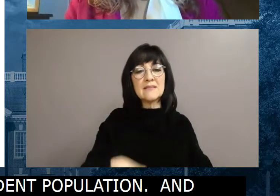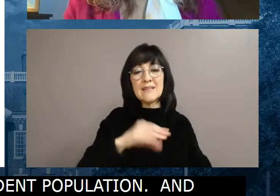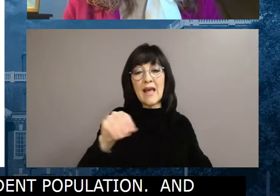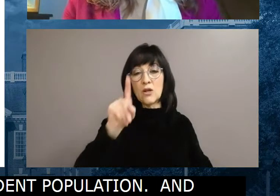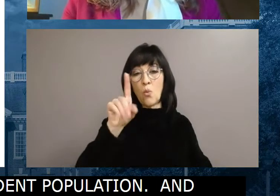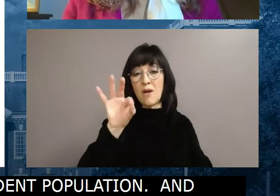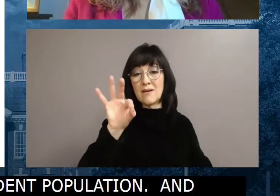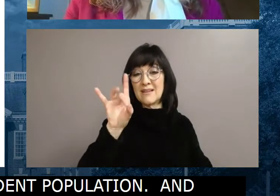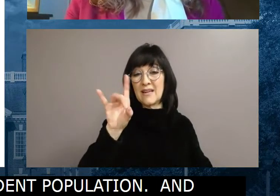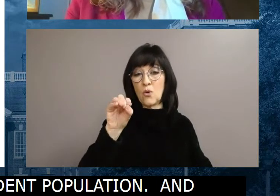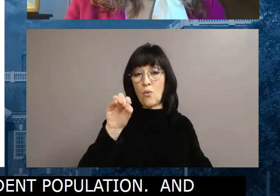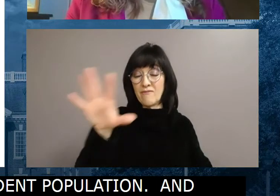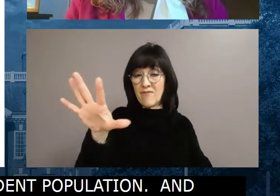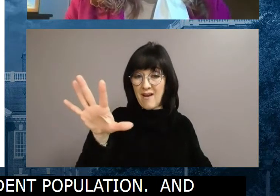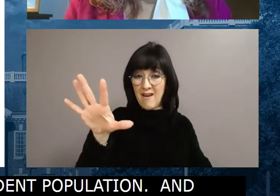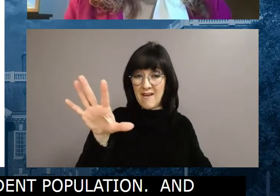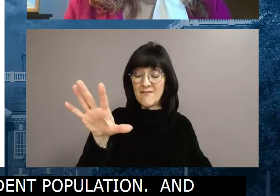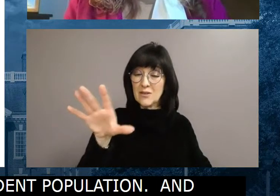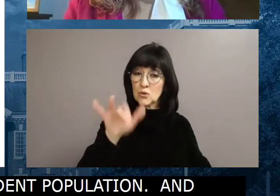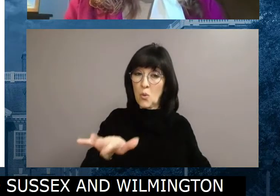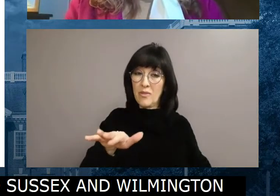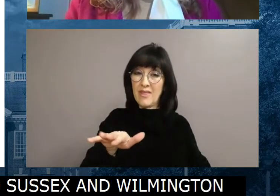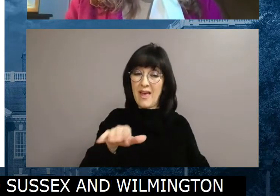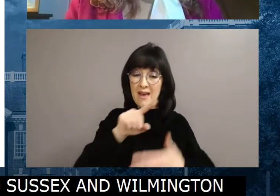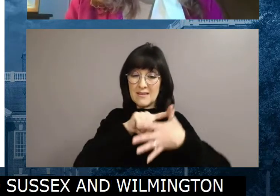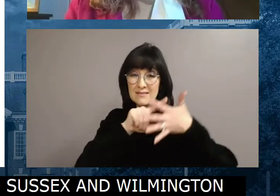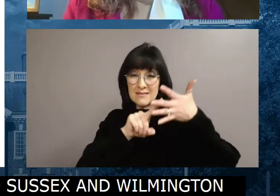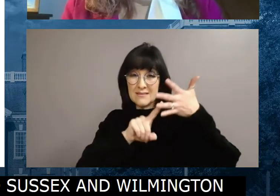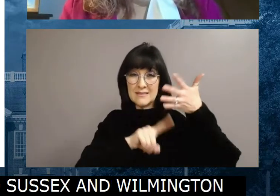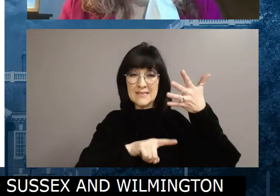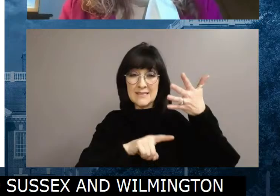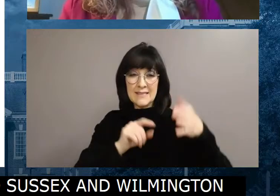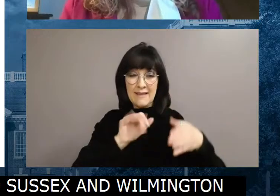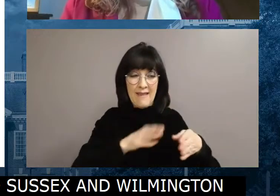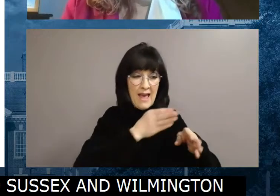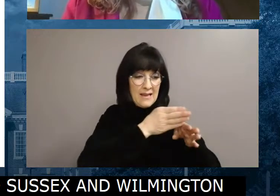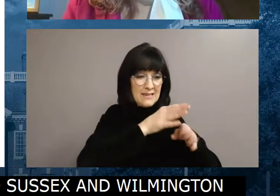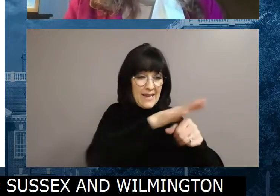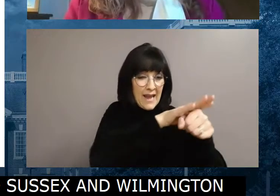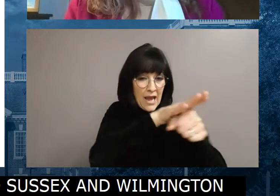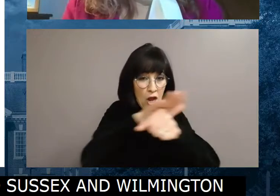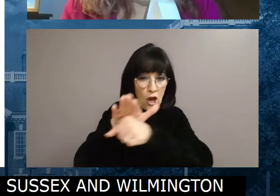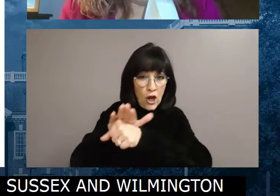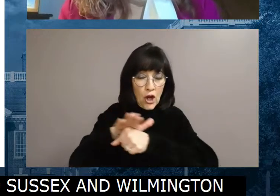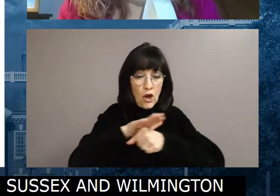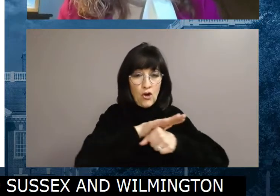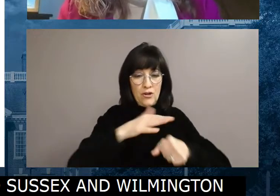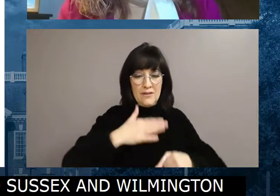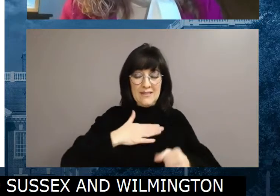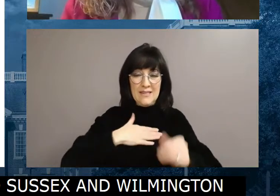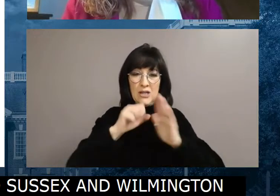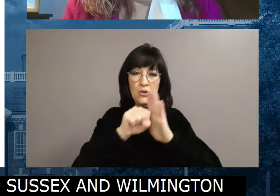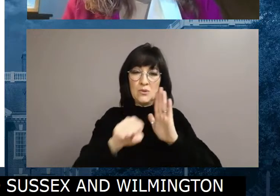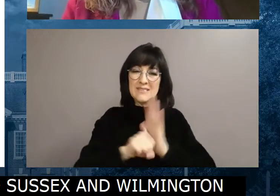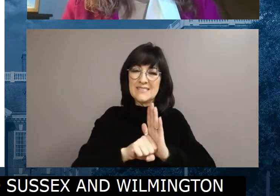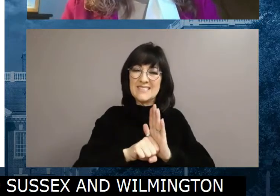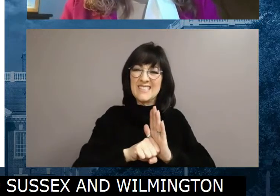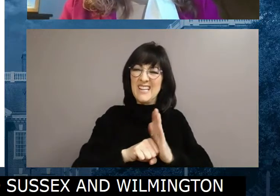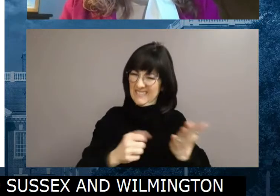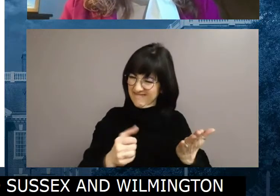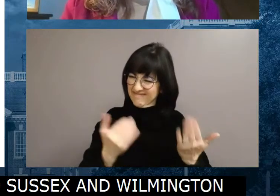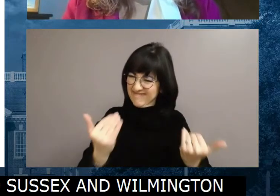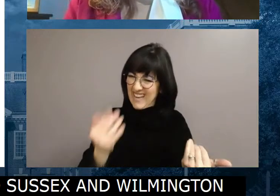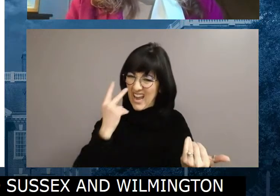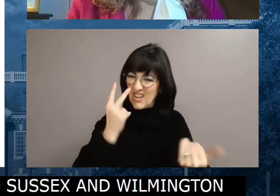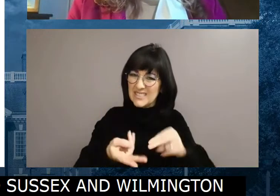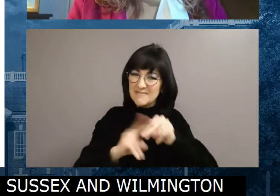19805. So, it really is important that that we don't let our guard down at this